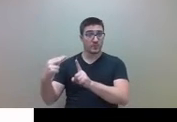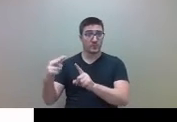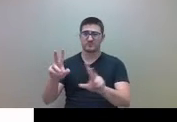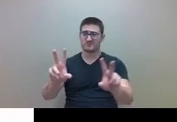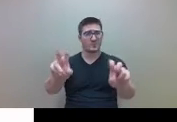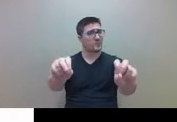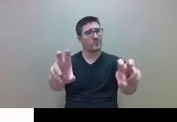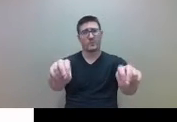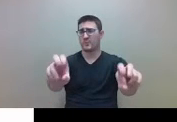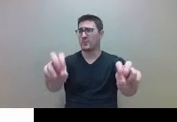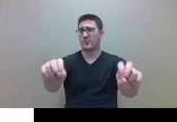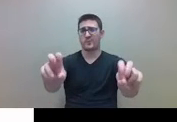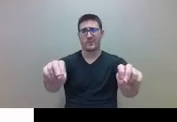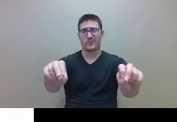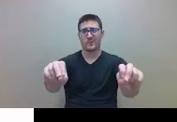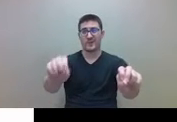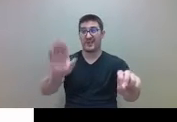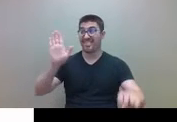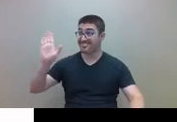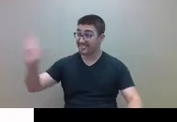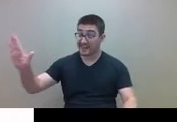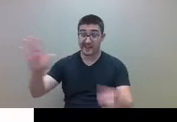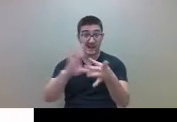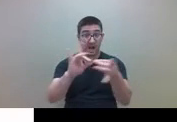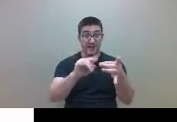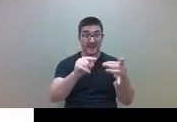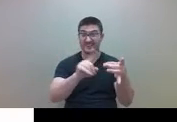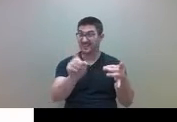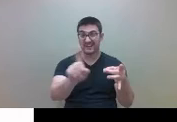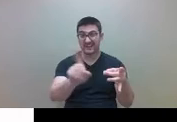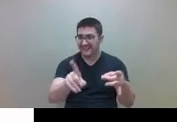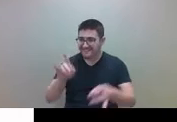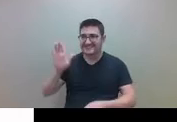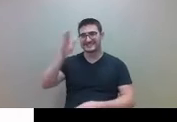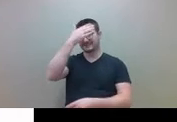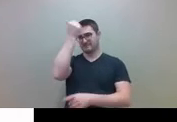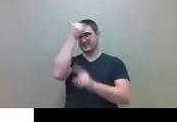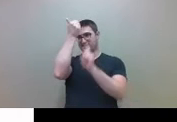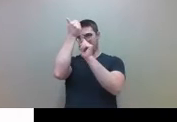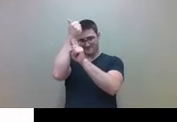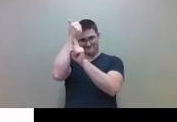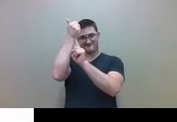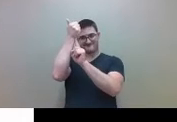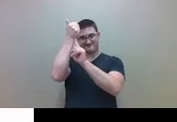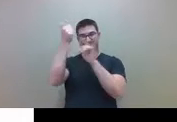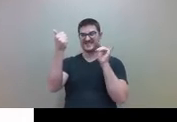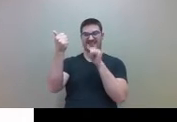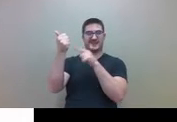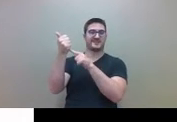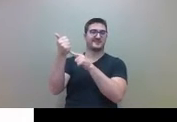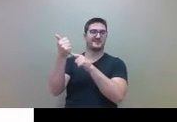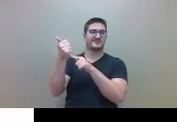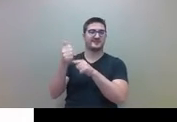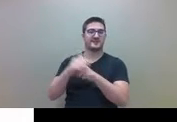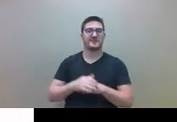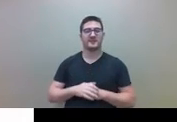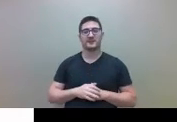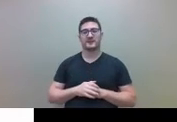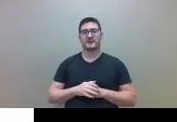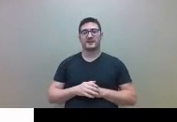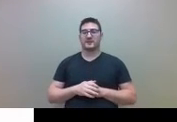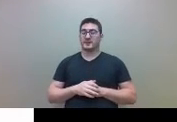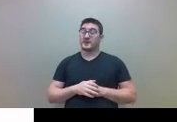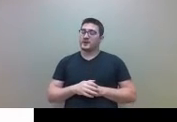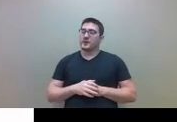no, I am a good person. I am effective at my role. Have to offset things constantly.